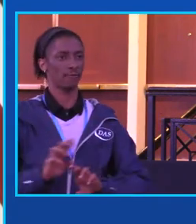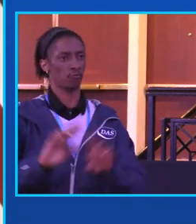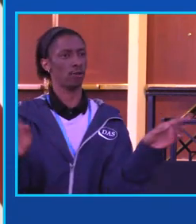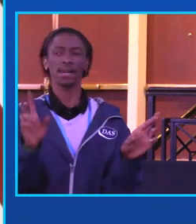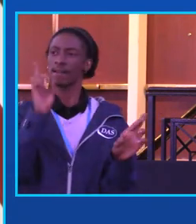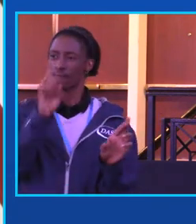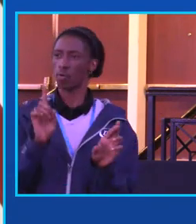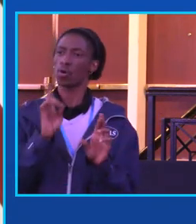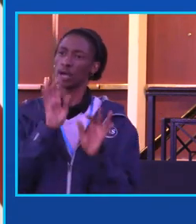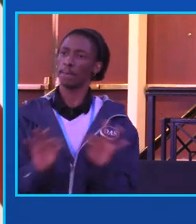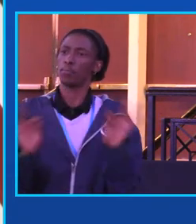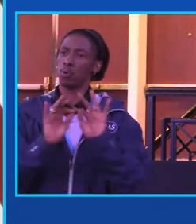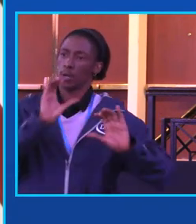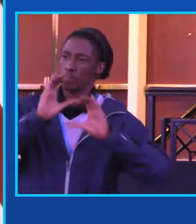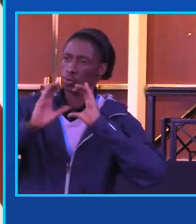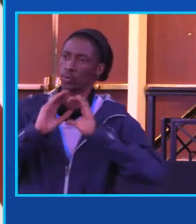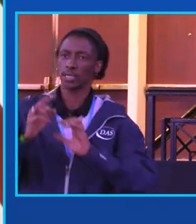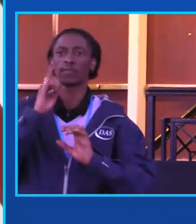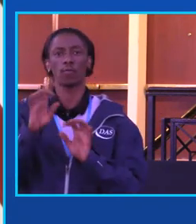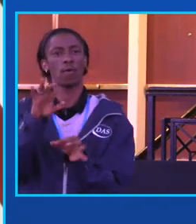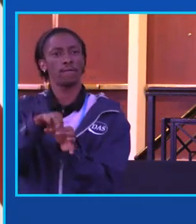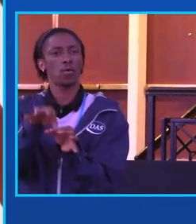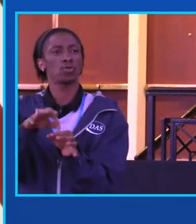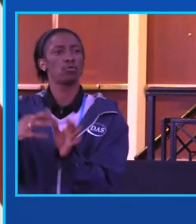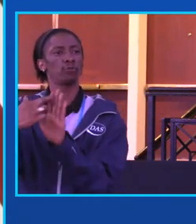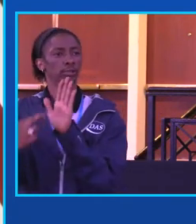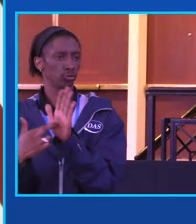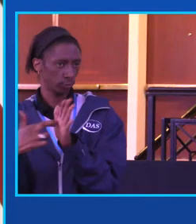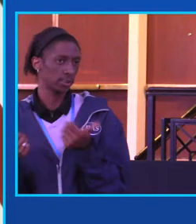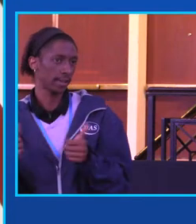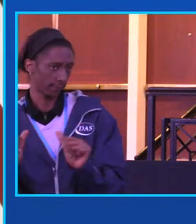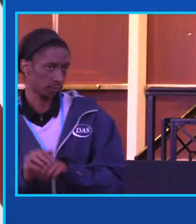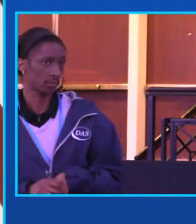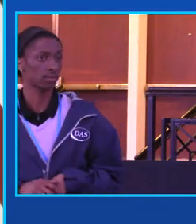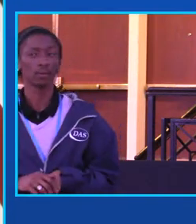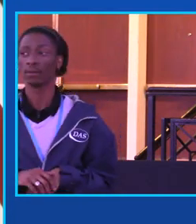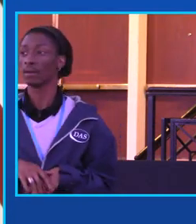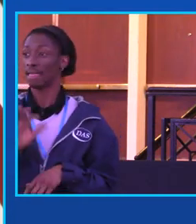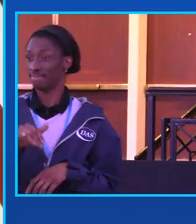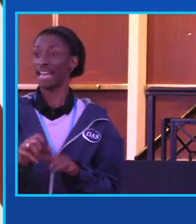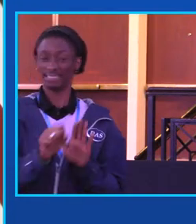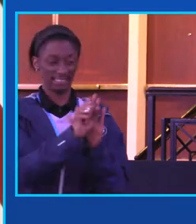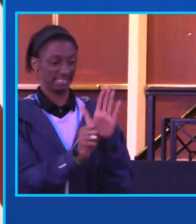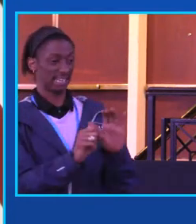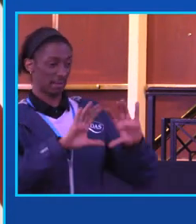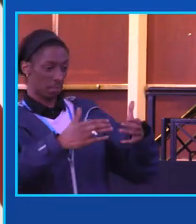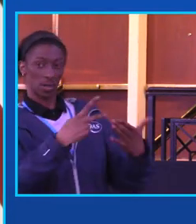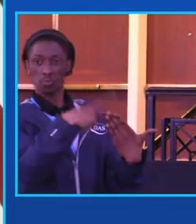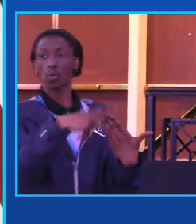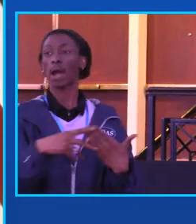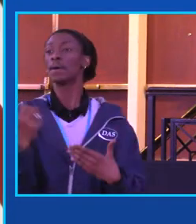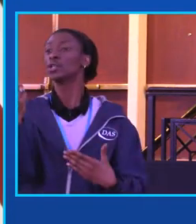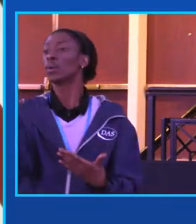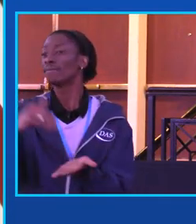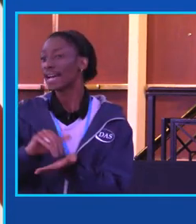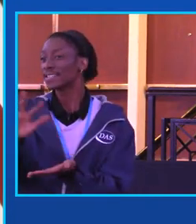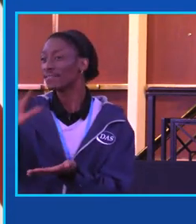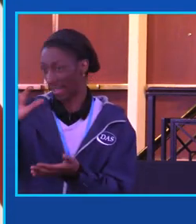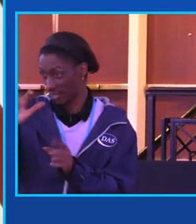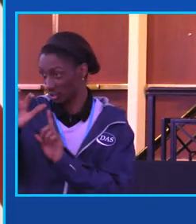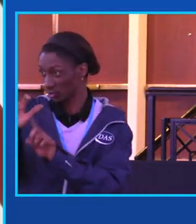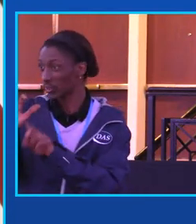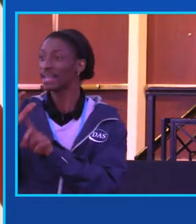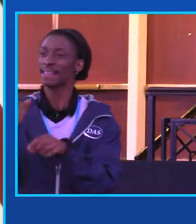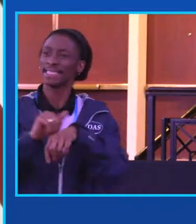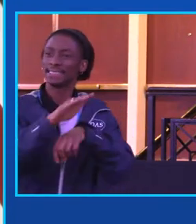crucial communications and voter registration efforts. Through the state party program, $12,500 is sent